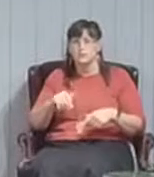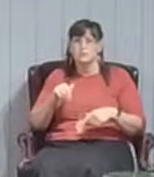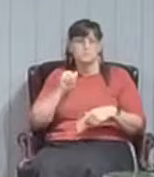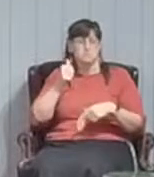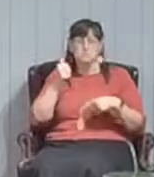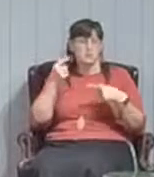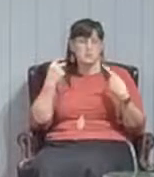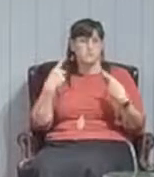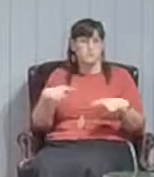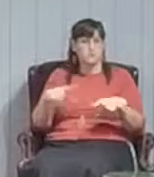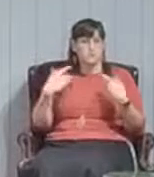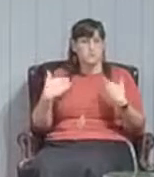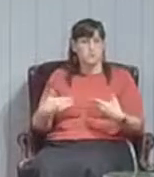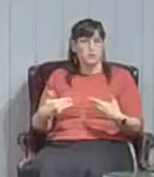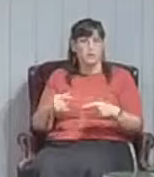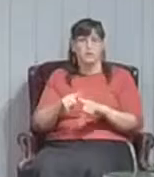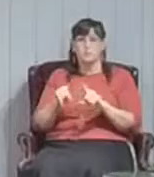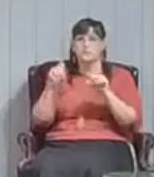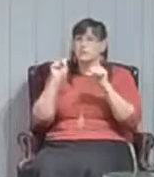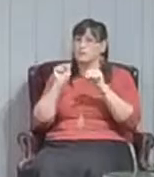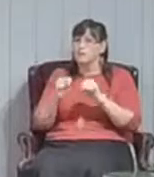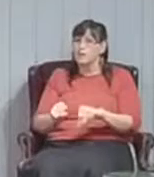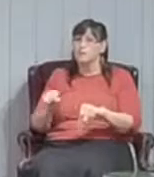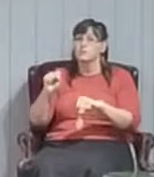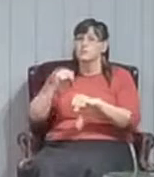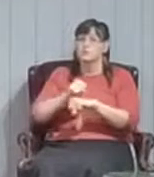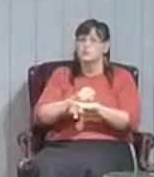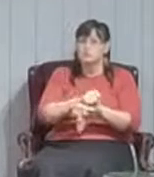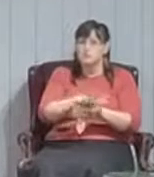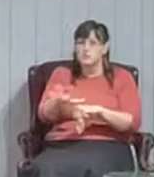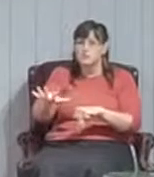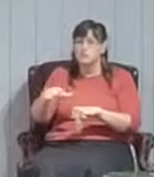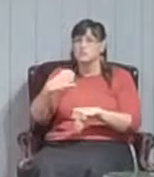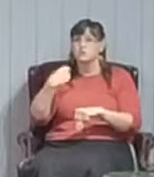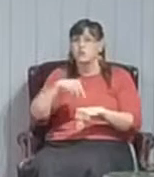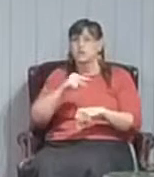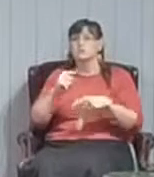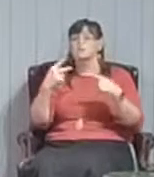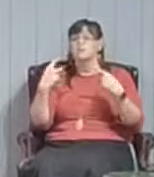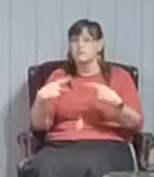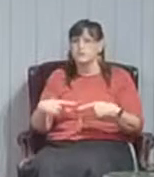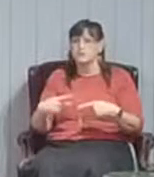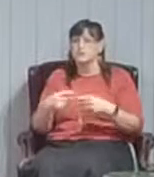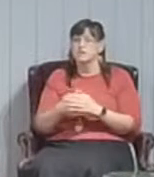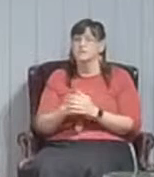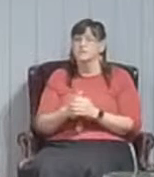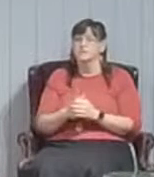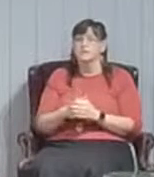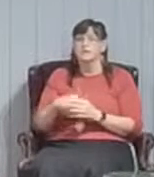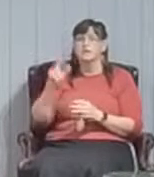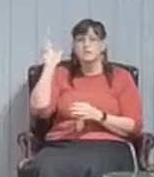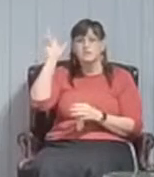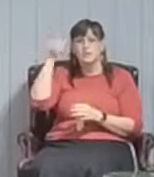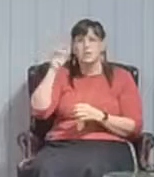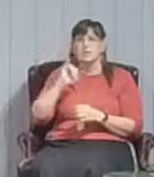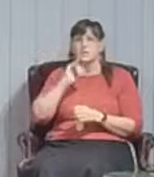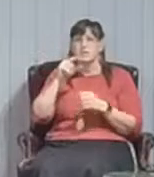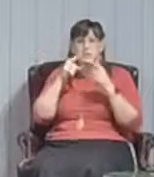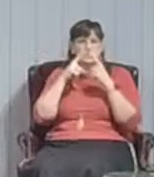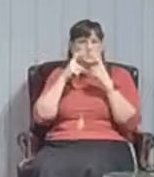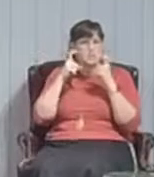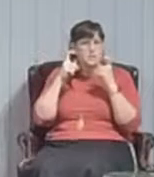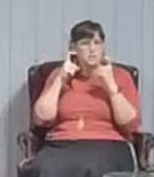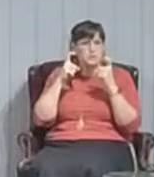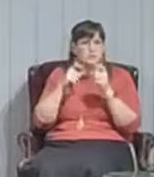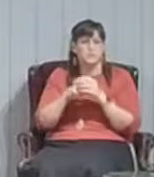body, but he is able to influence us physically. He is able to do that. Satan is deceptive, and he is able to